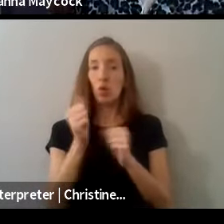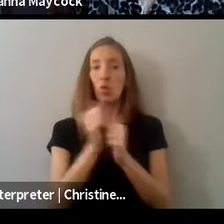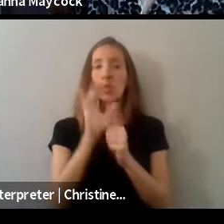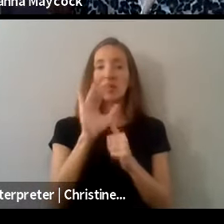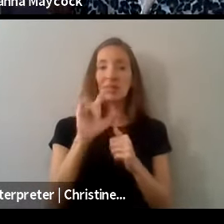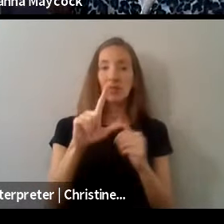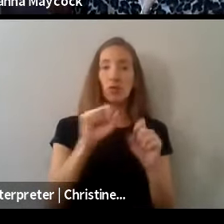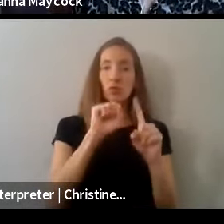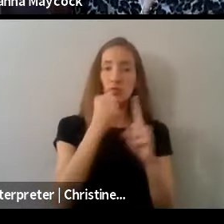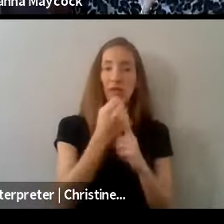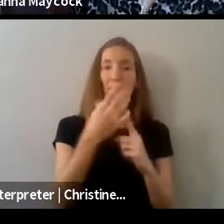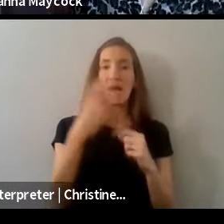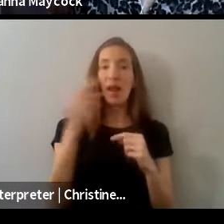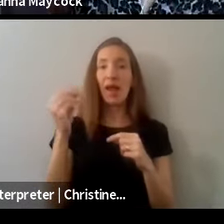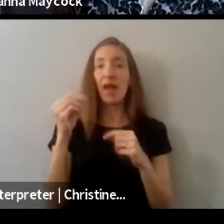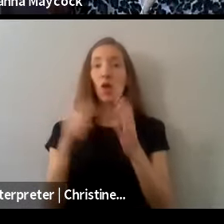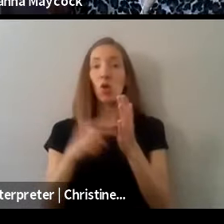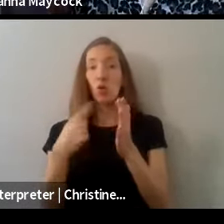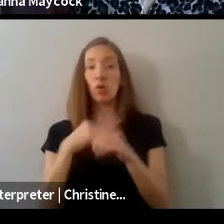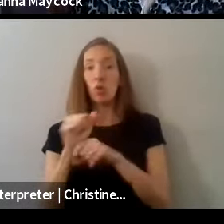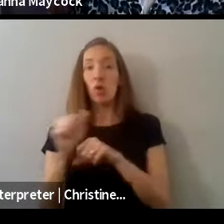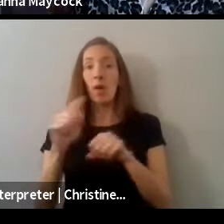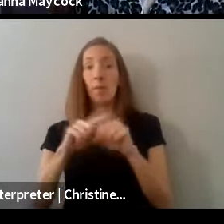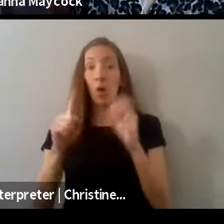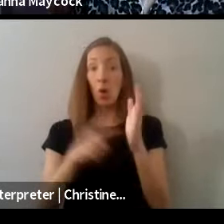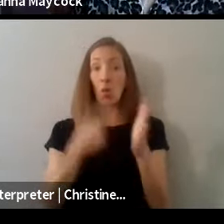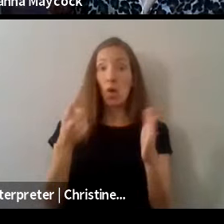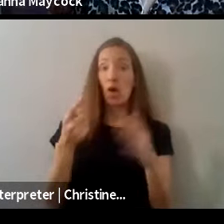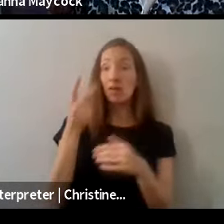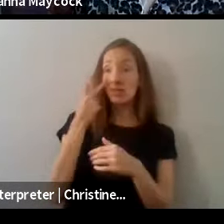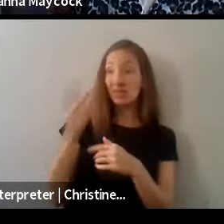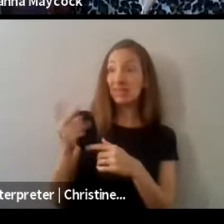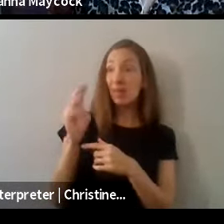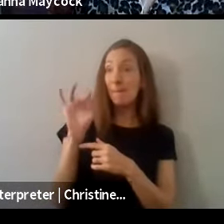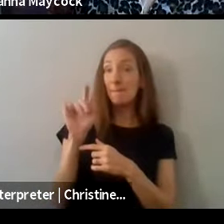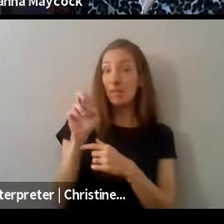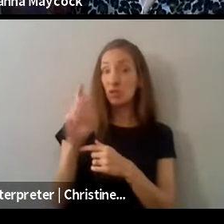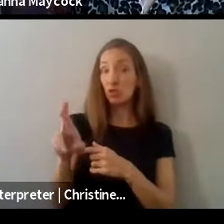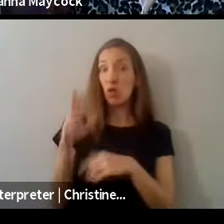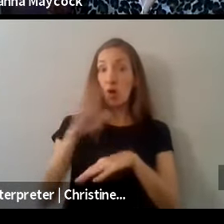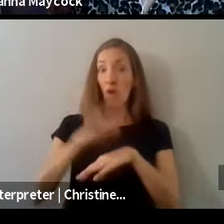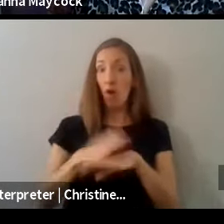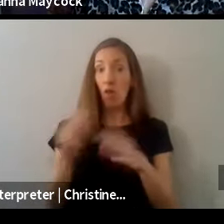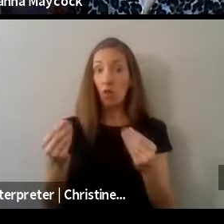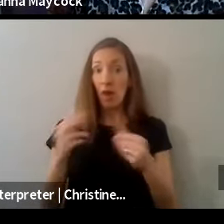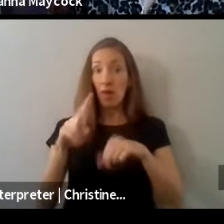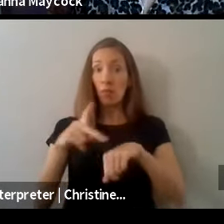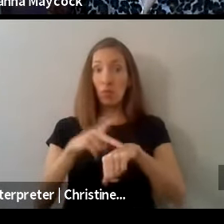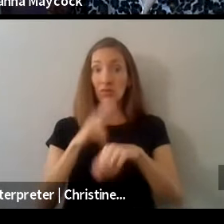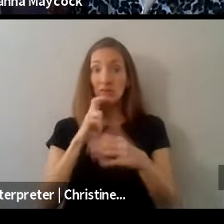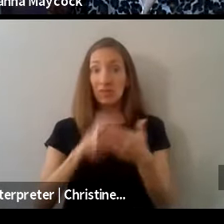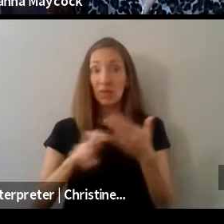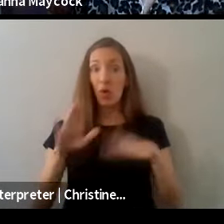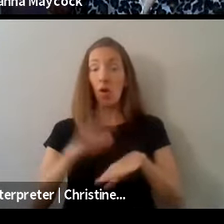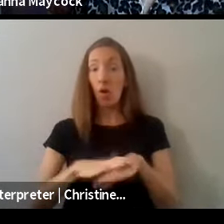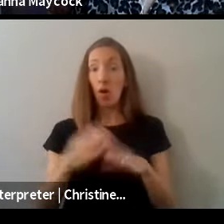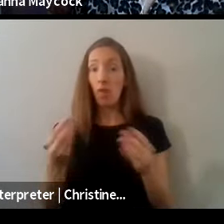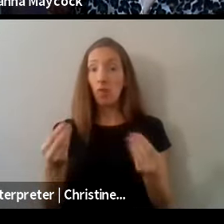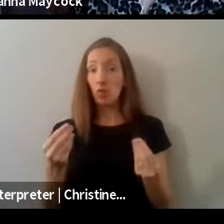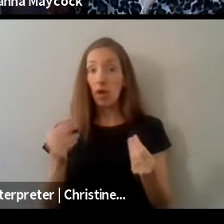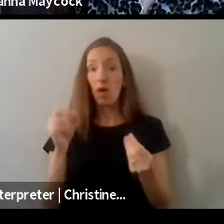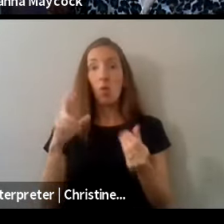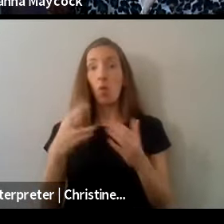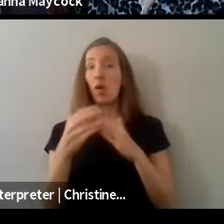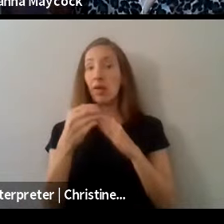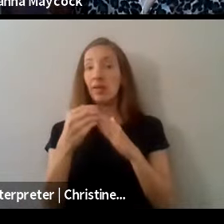but the moment a minister is seen, a principal secretary is seen, a cabinet secretary is seen on the ground, and even the leadership of